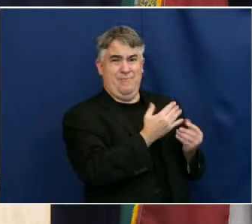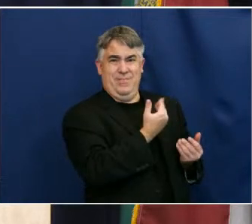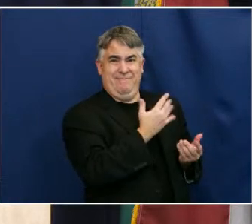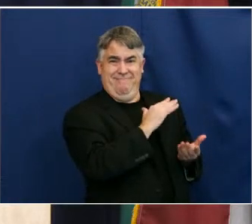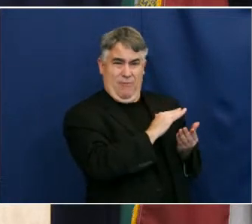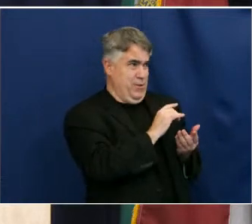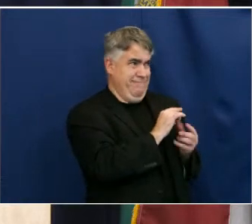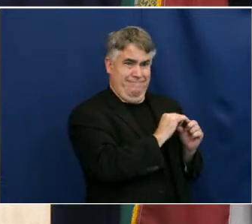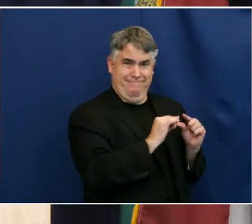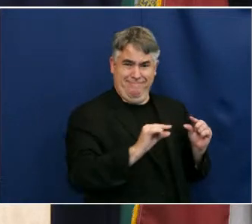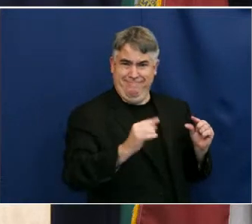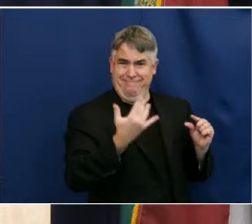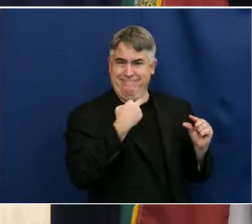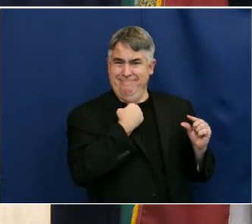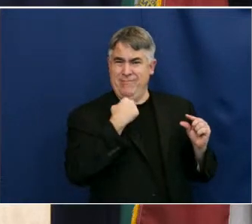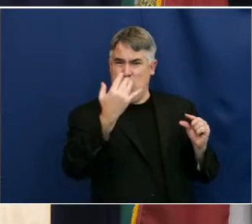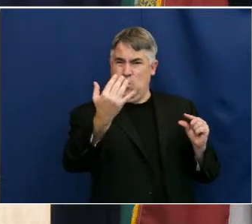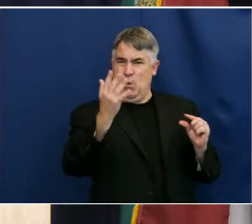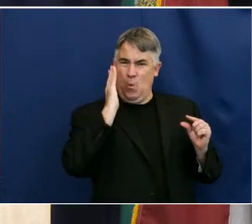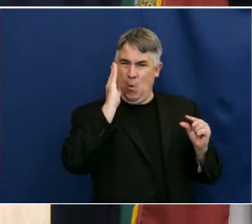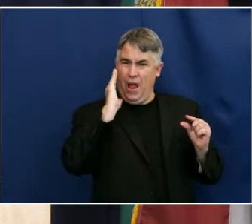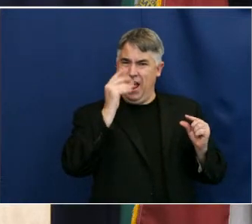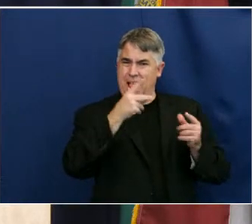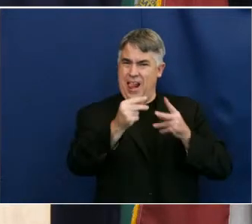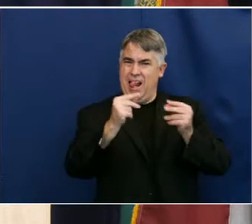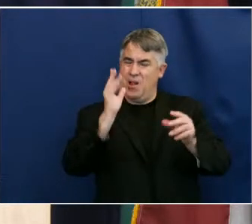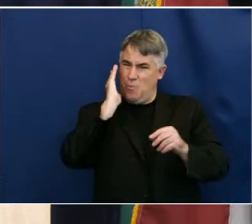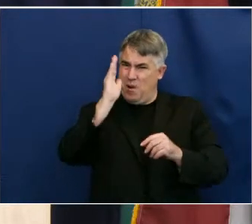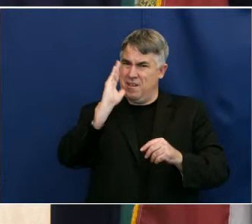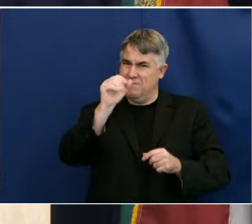more consistently in with less interruptions to the plans.